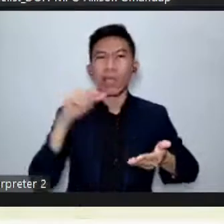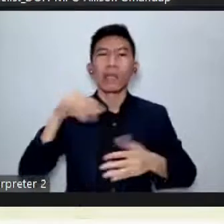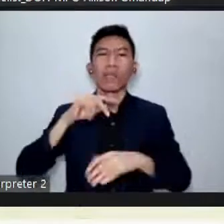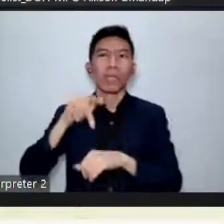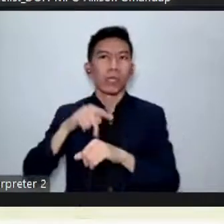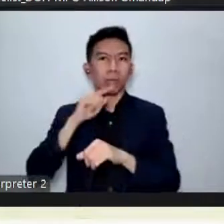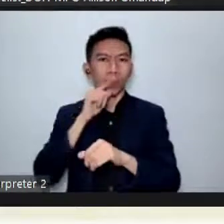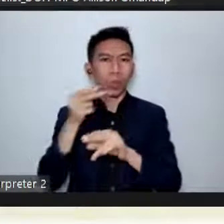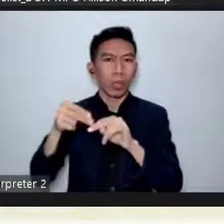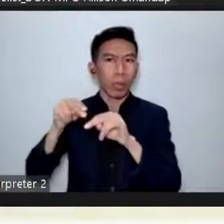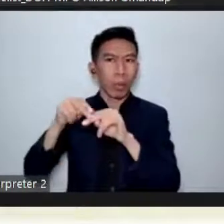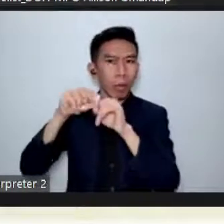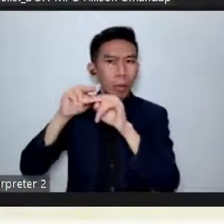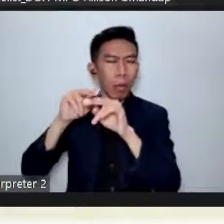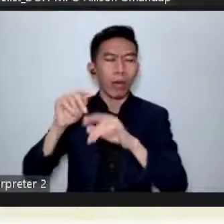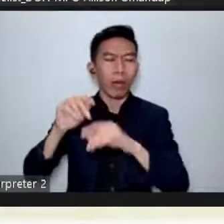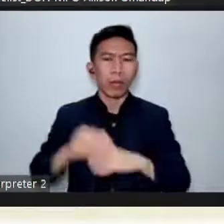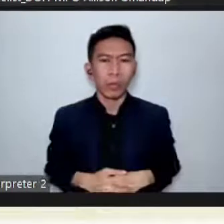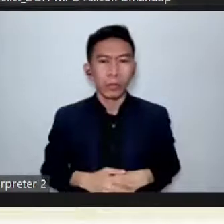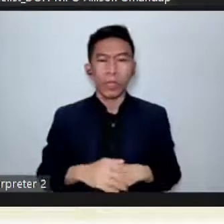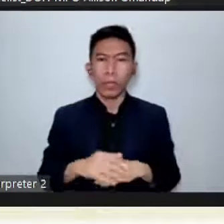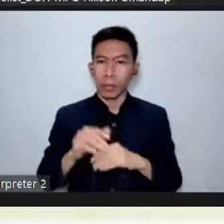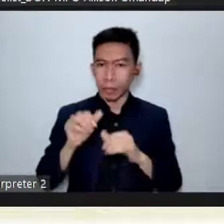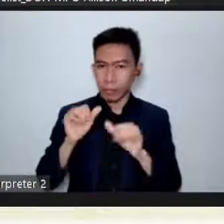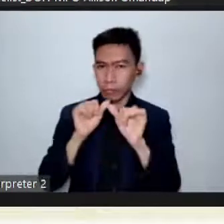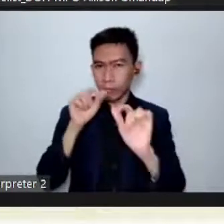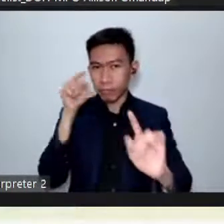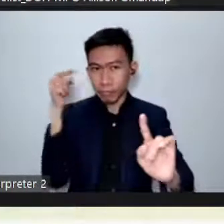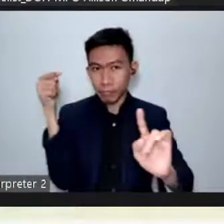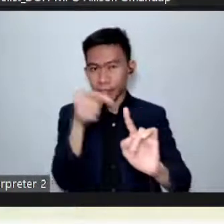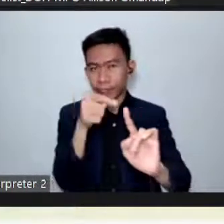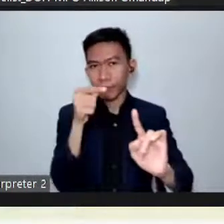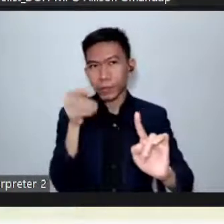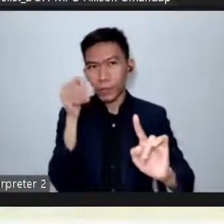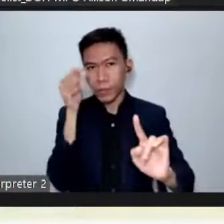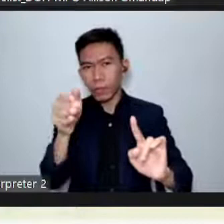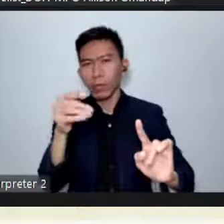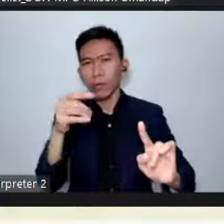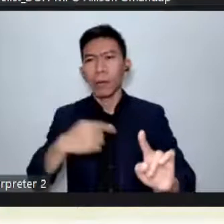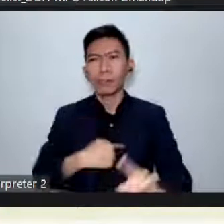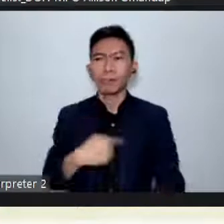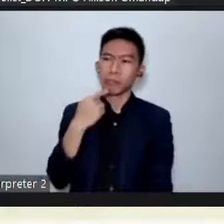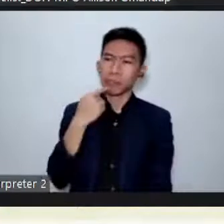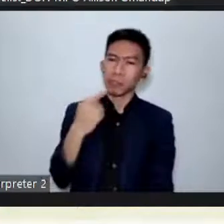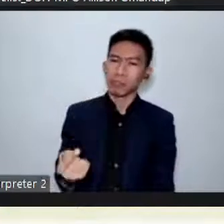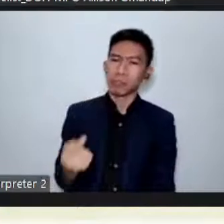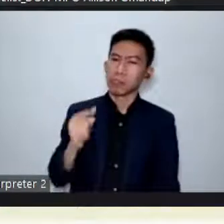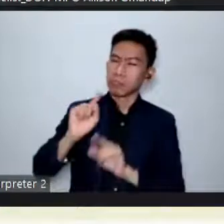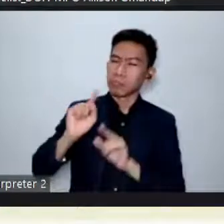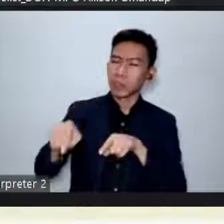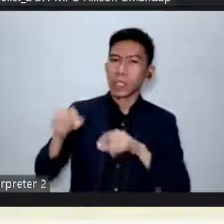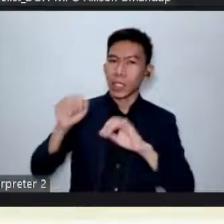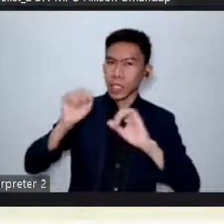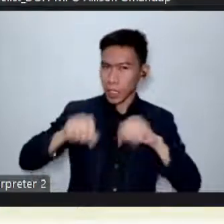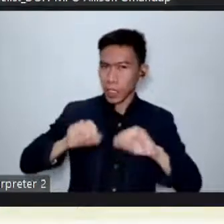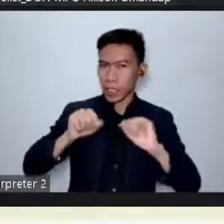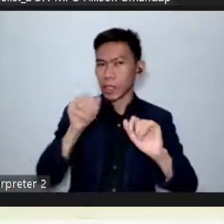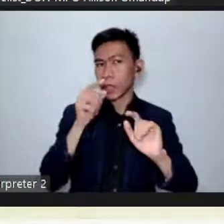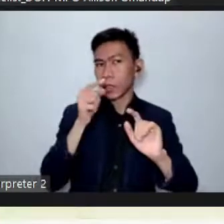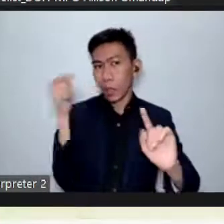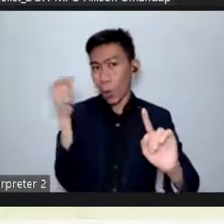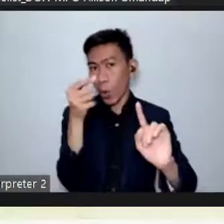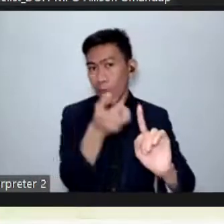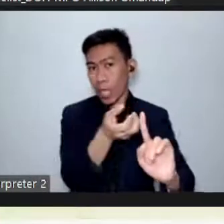to the future we want, similar to what you have now. And I said we can only be able to do so if